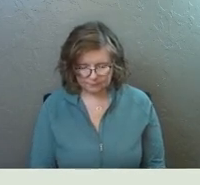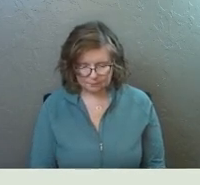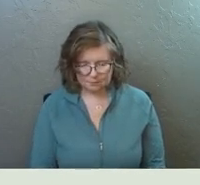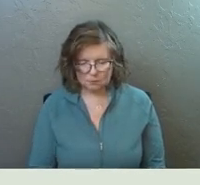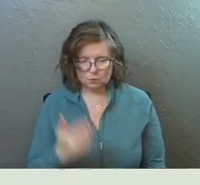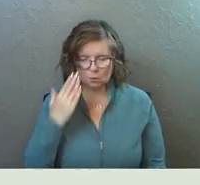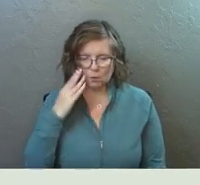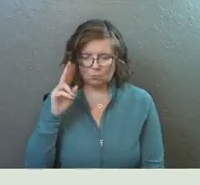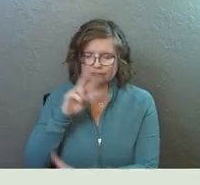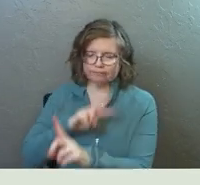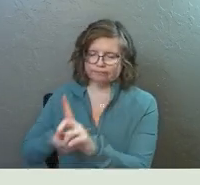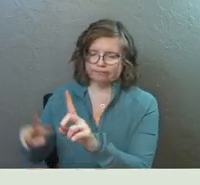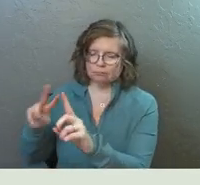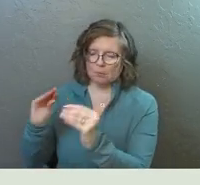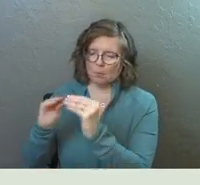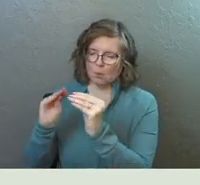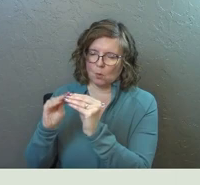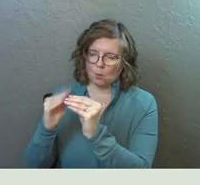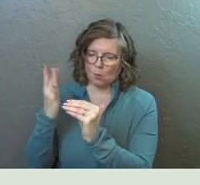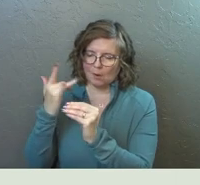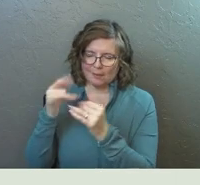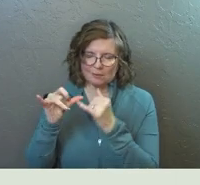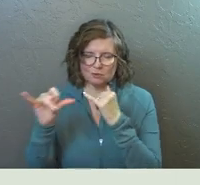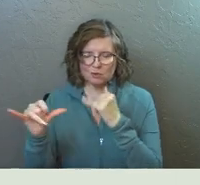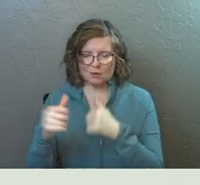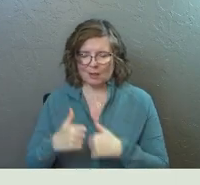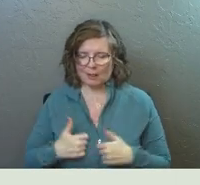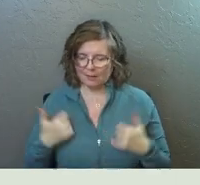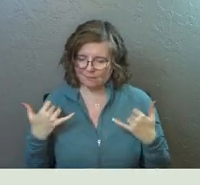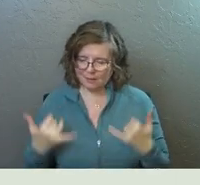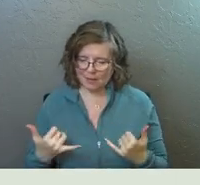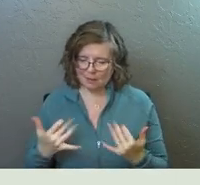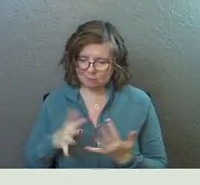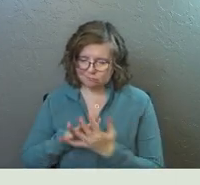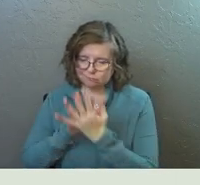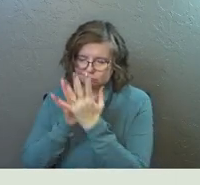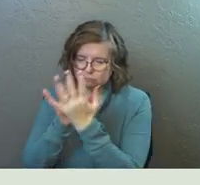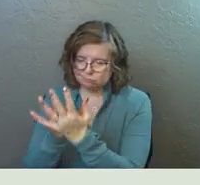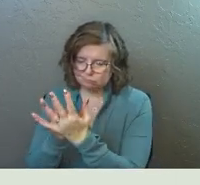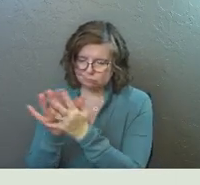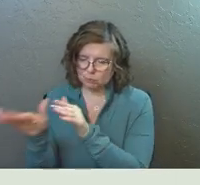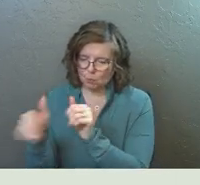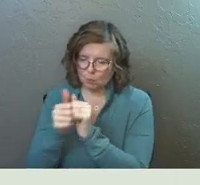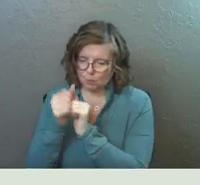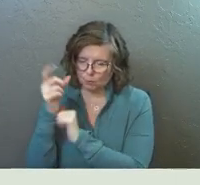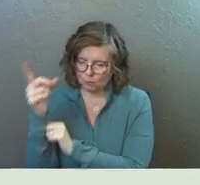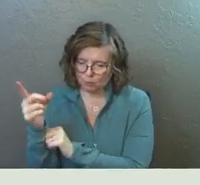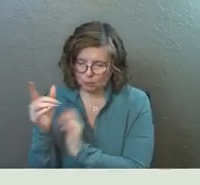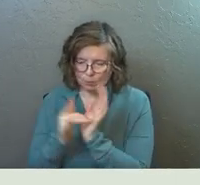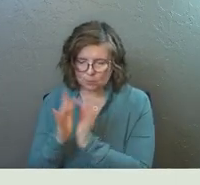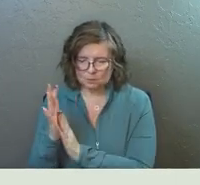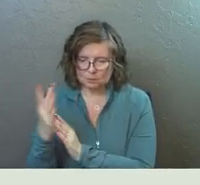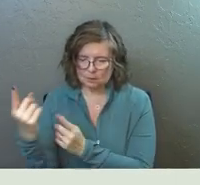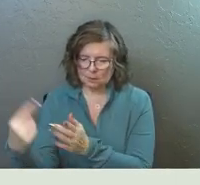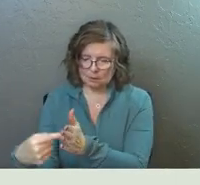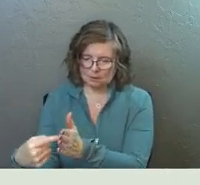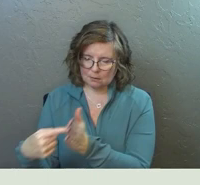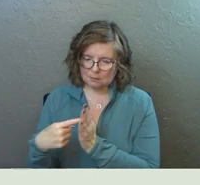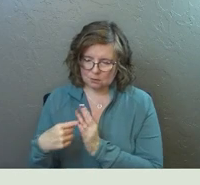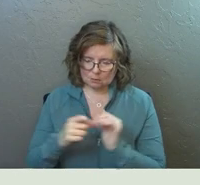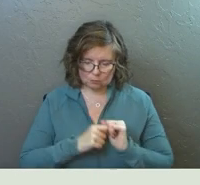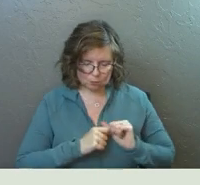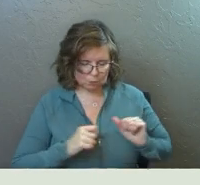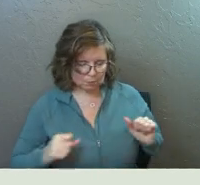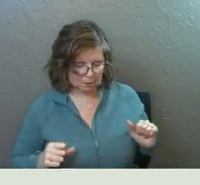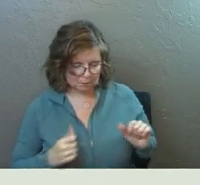to know him more, because this is eternal life now, to walk with him. And Jesus, come and reveal yourself to